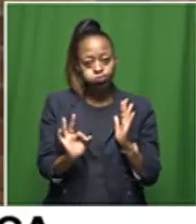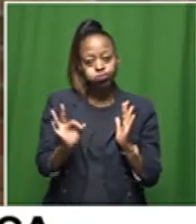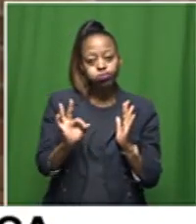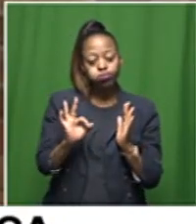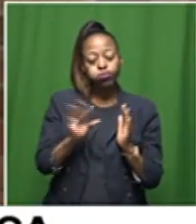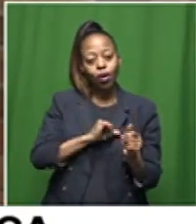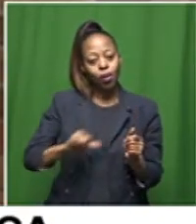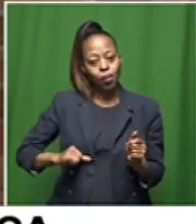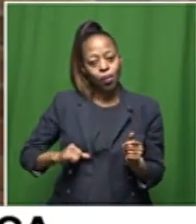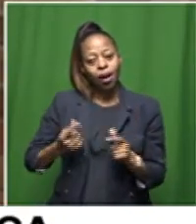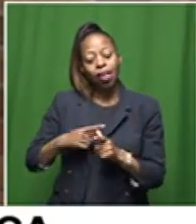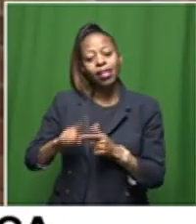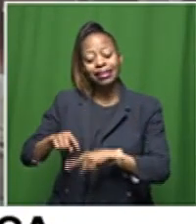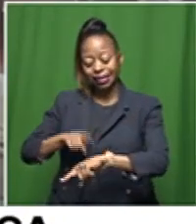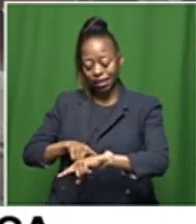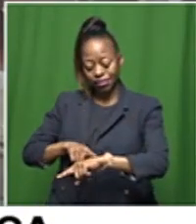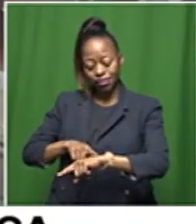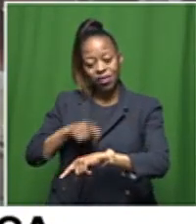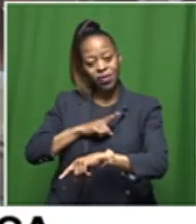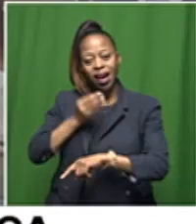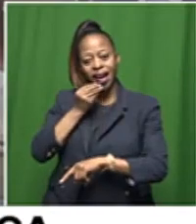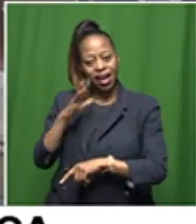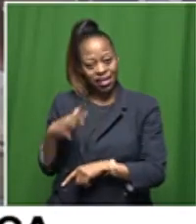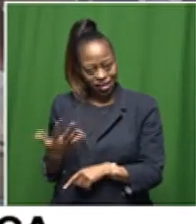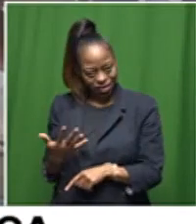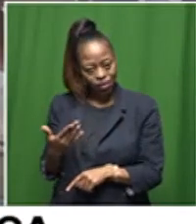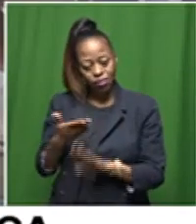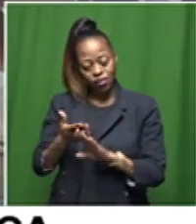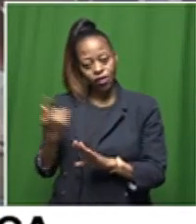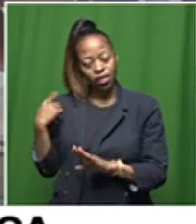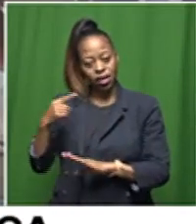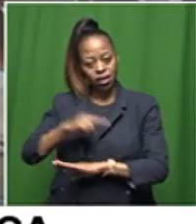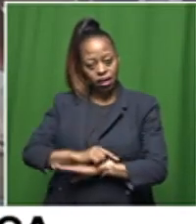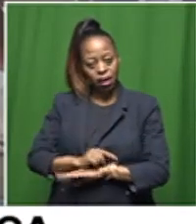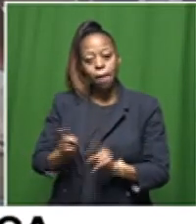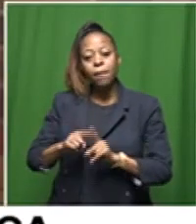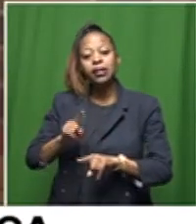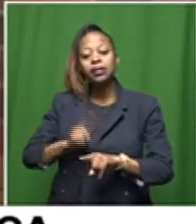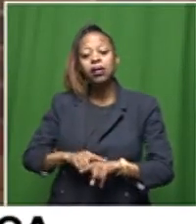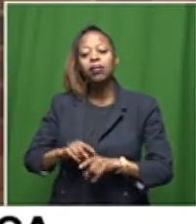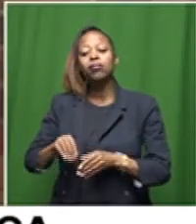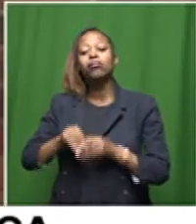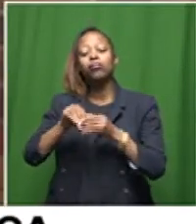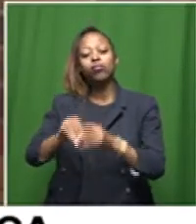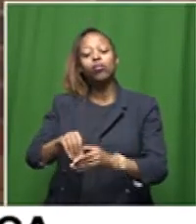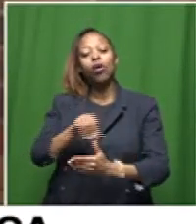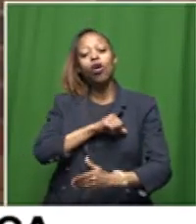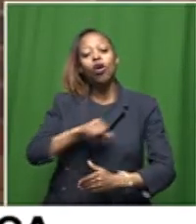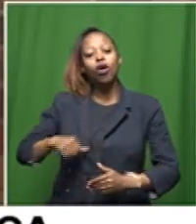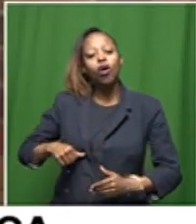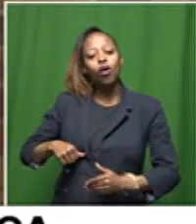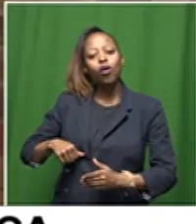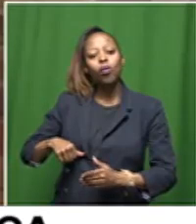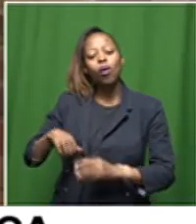operation. And on the time, because they don't eat the previous day, by the time they get to the